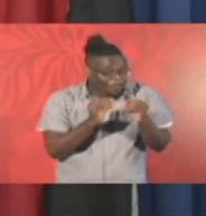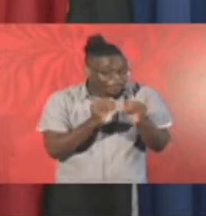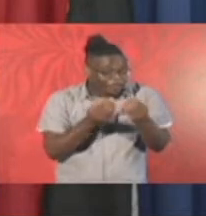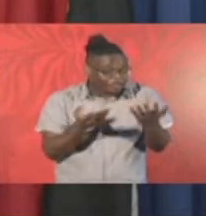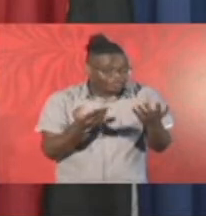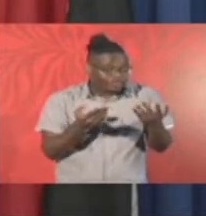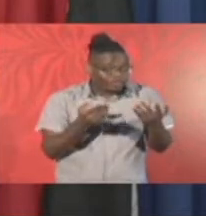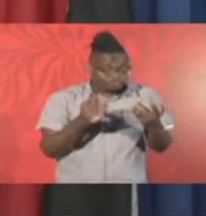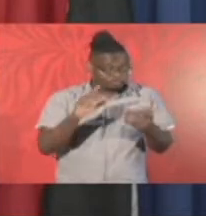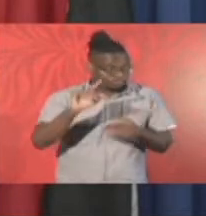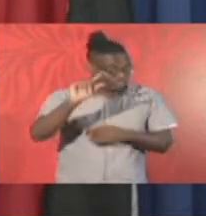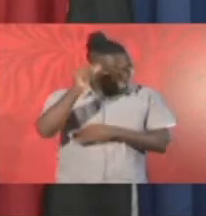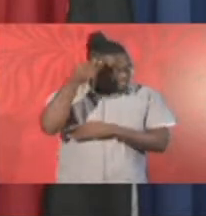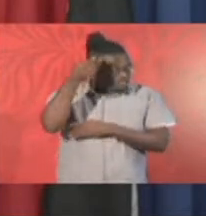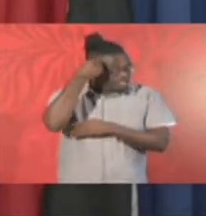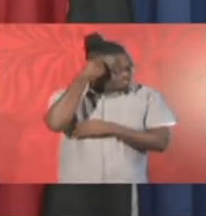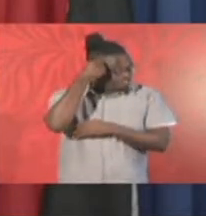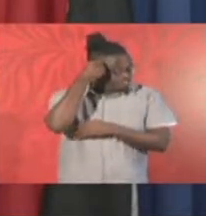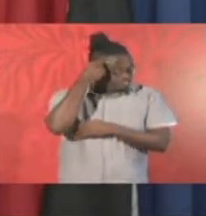calamity